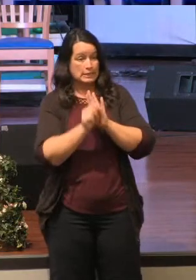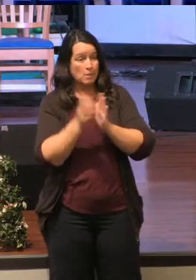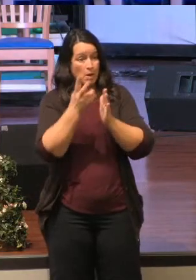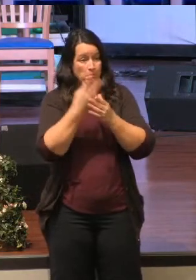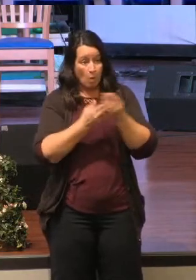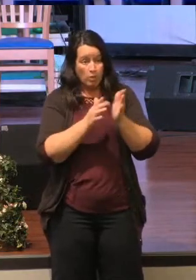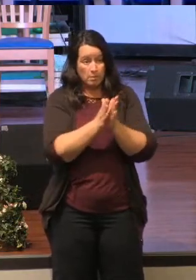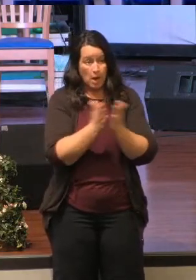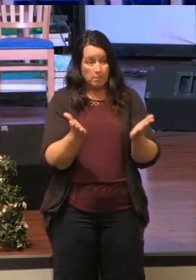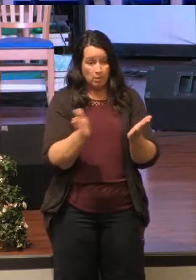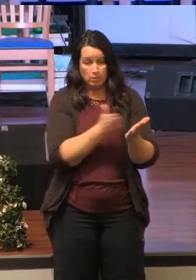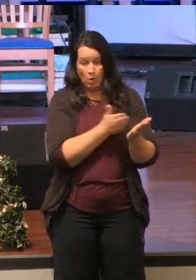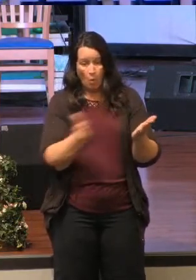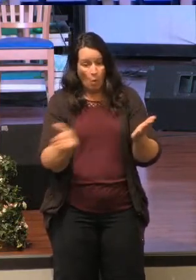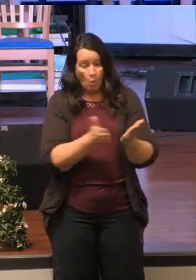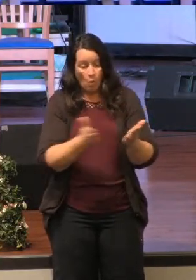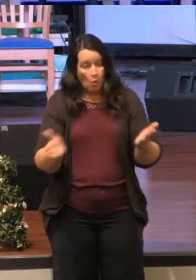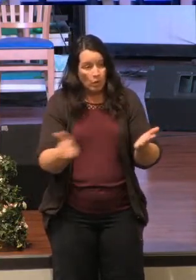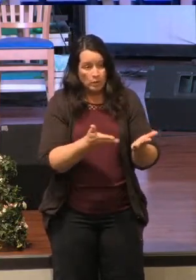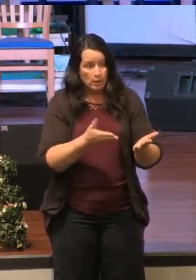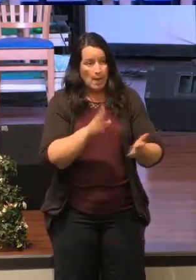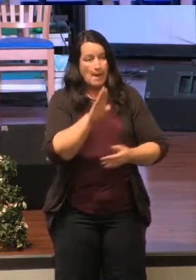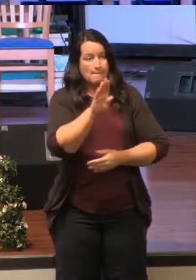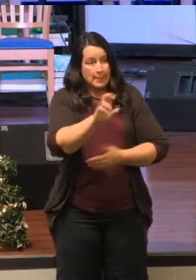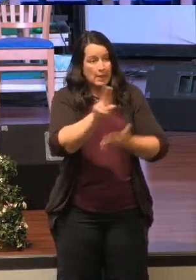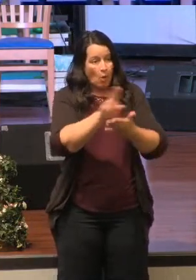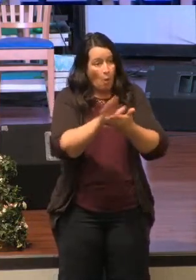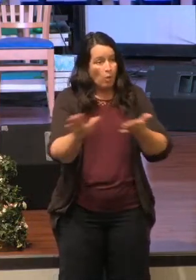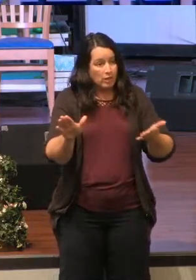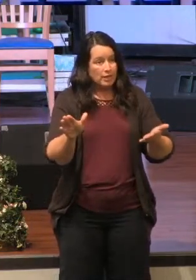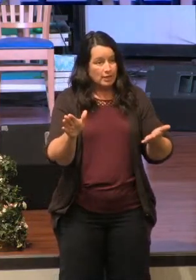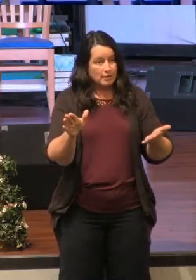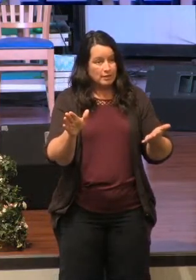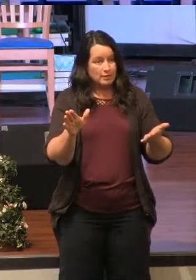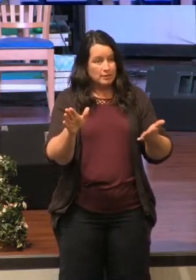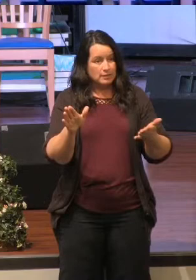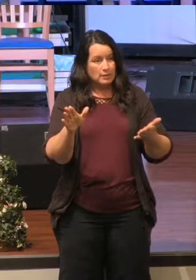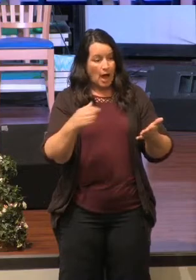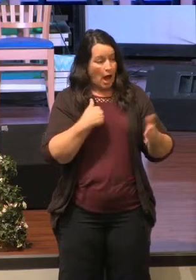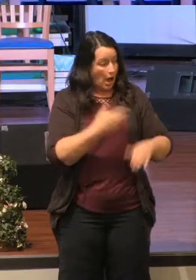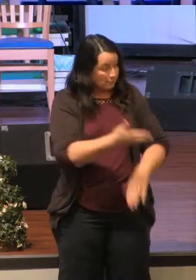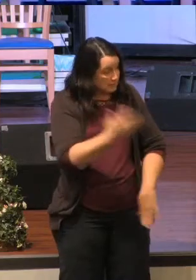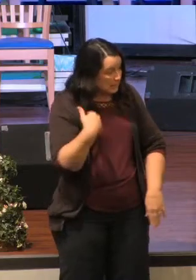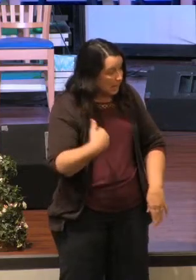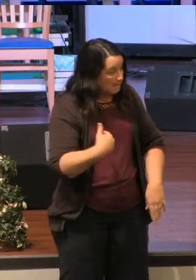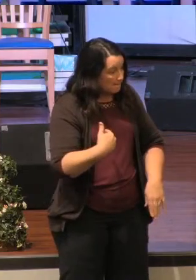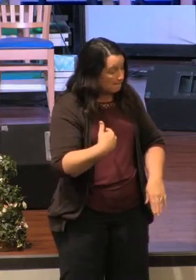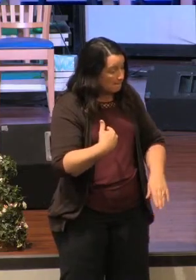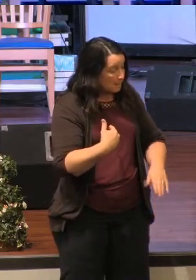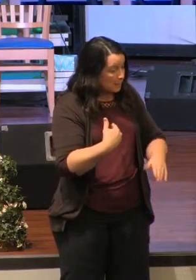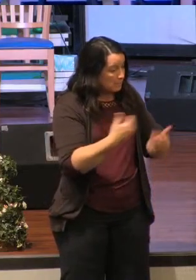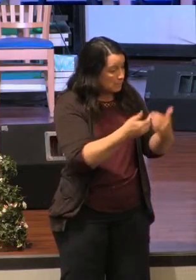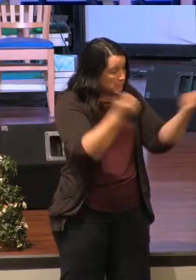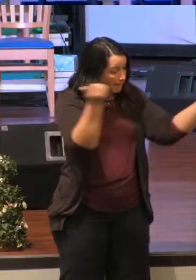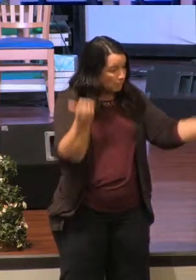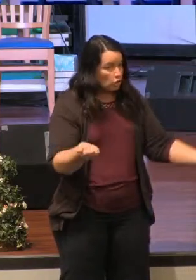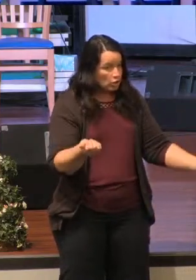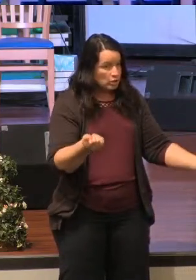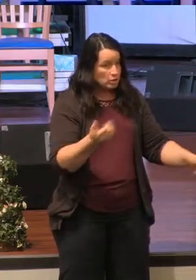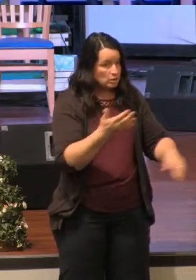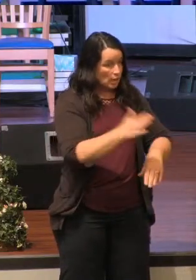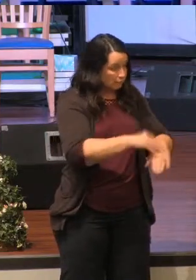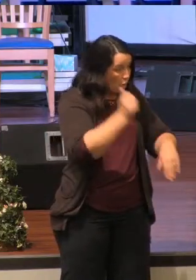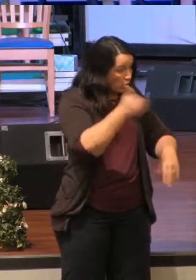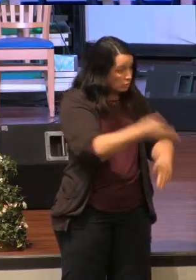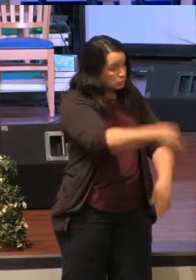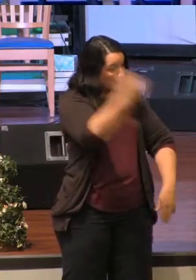know, Leviticus, be ye holy, you know, even as I have called you out of Egypt, you know, I am calling you out of the